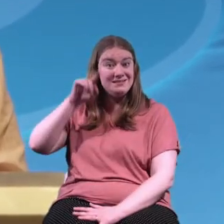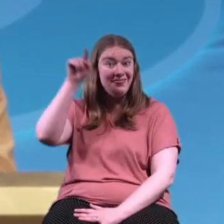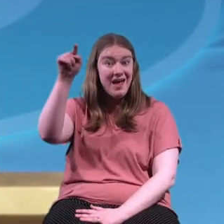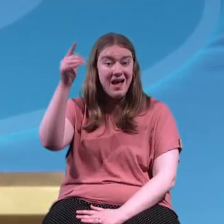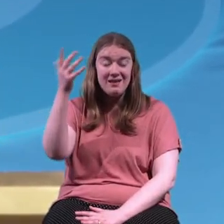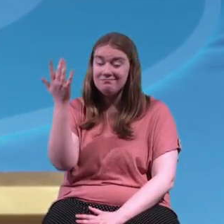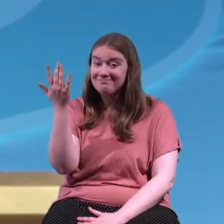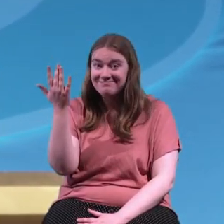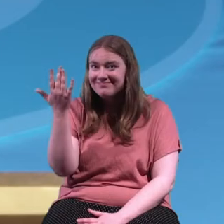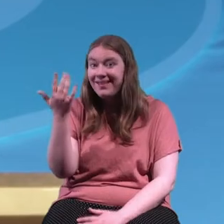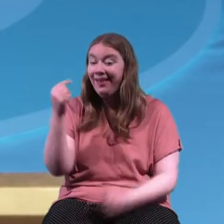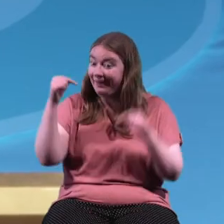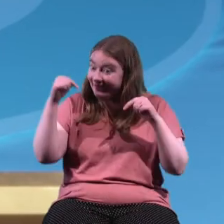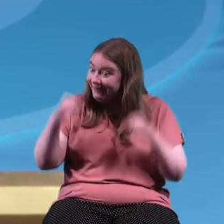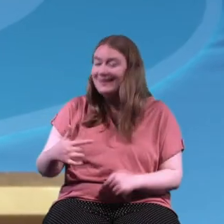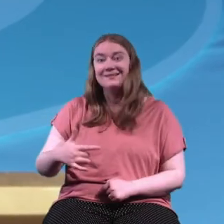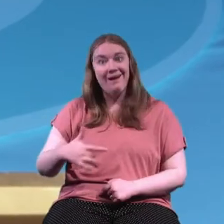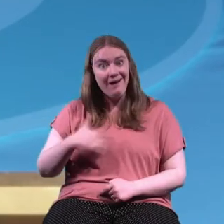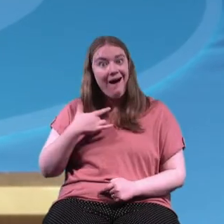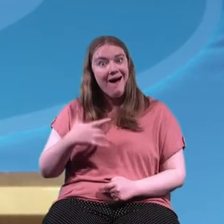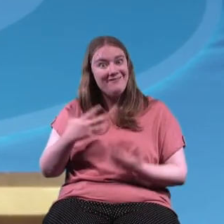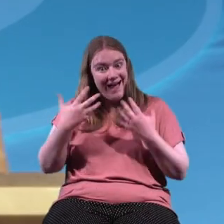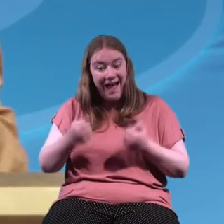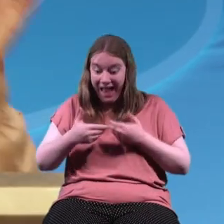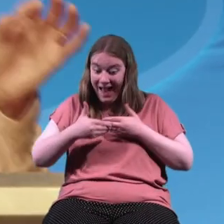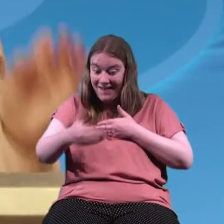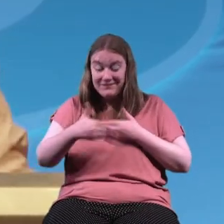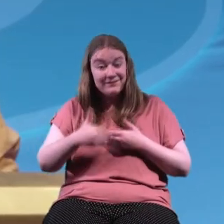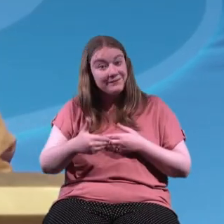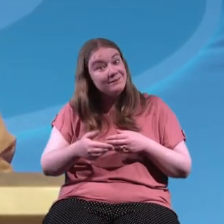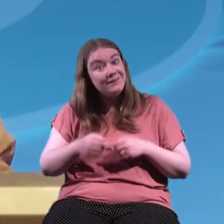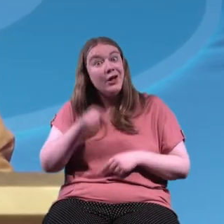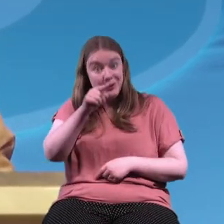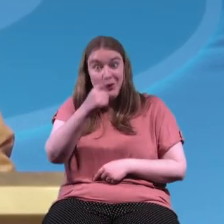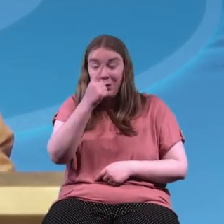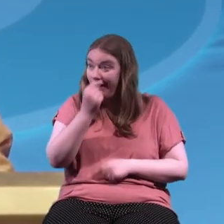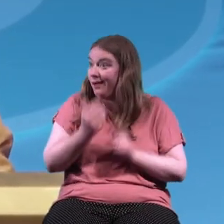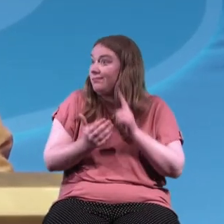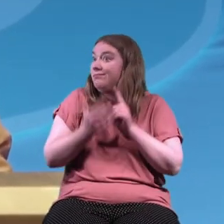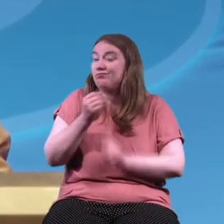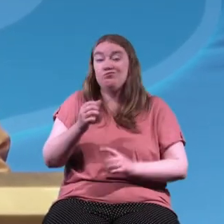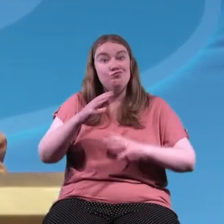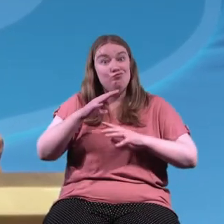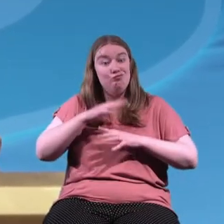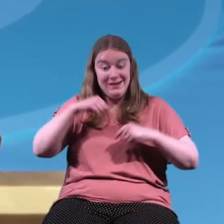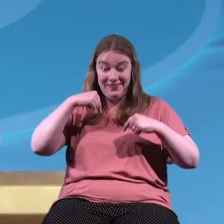You will find rest this week if you let God be God.